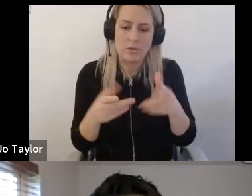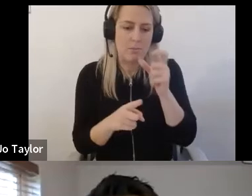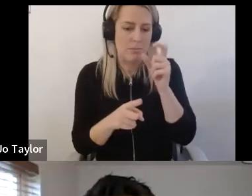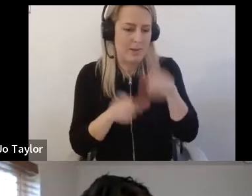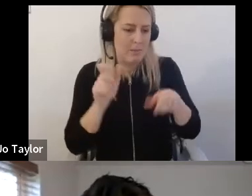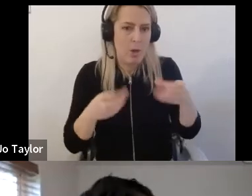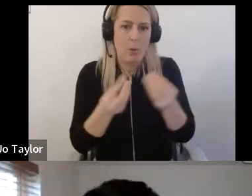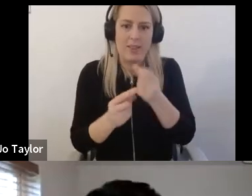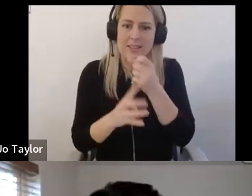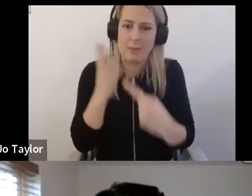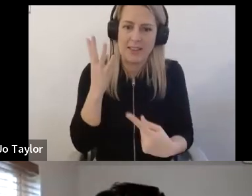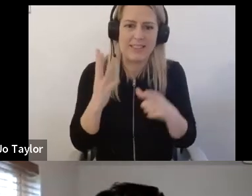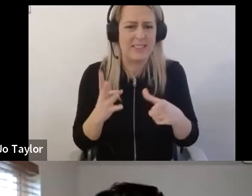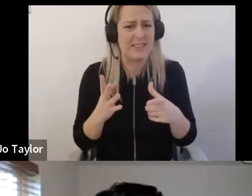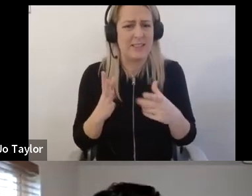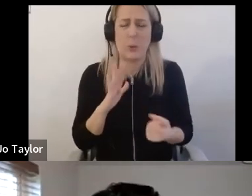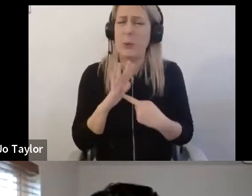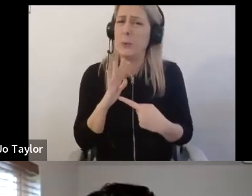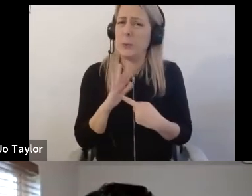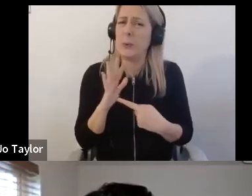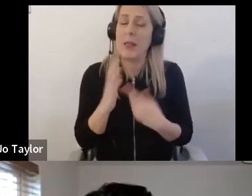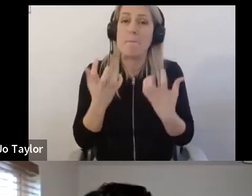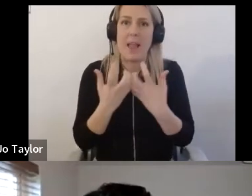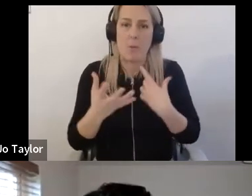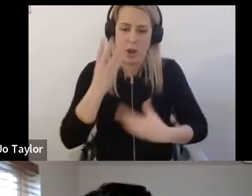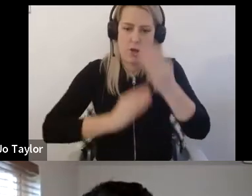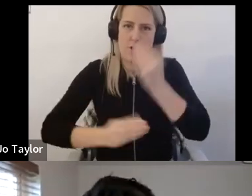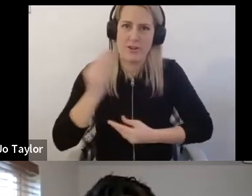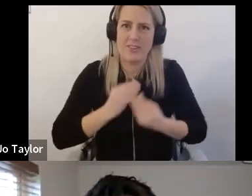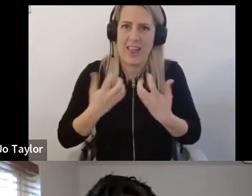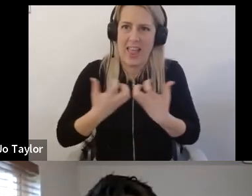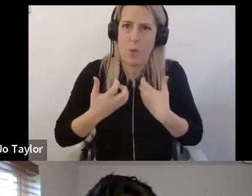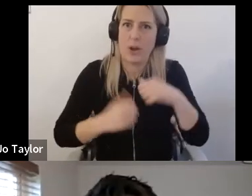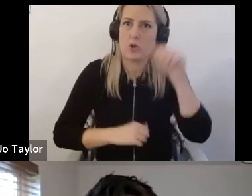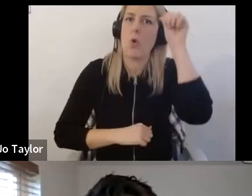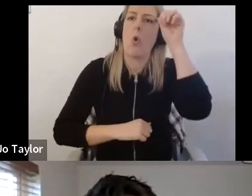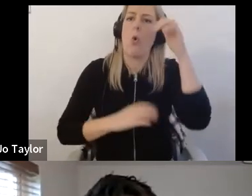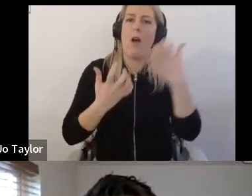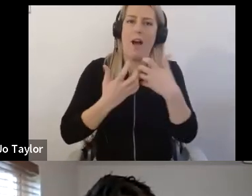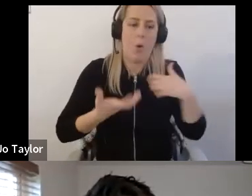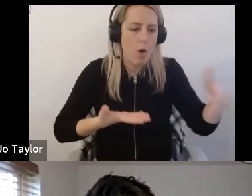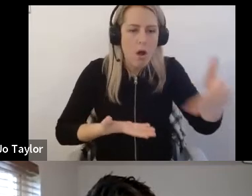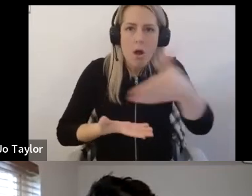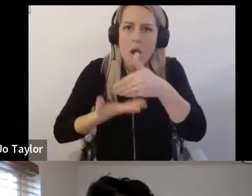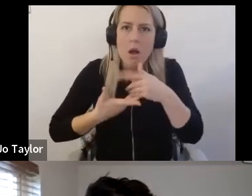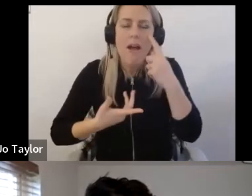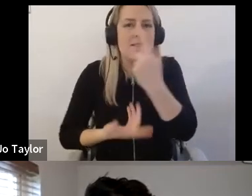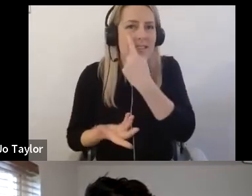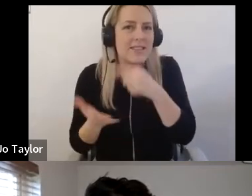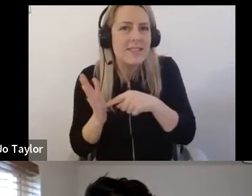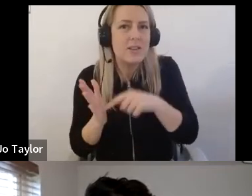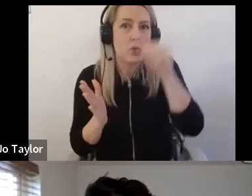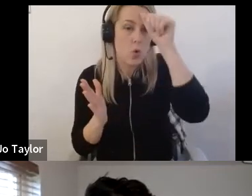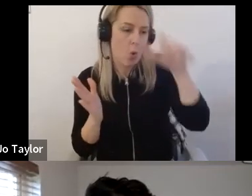can learn more, gather more evidence, have a better understanding of what the local needs are, but also what